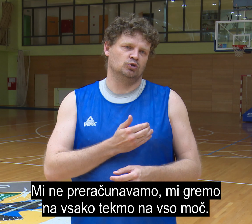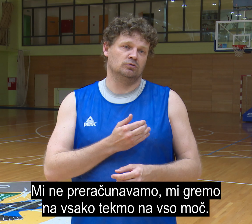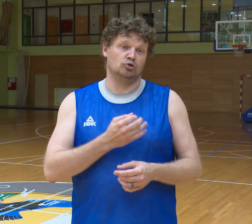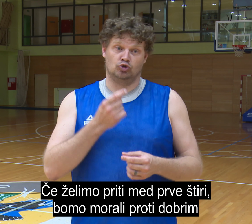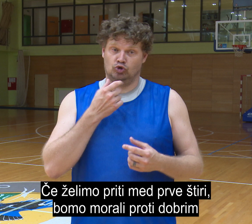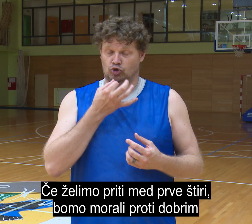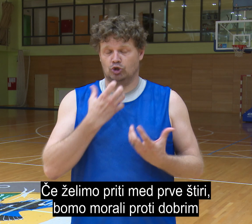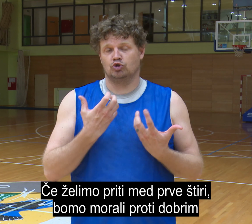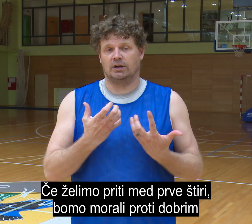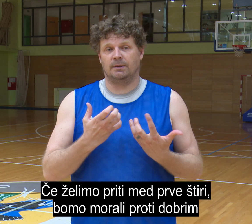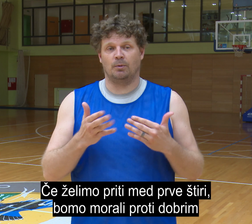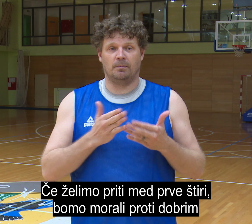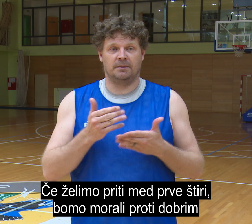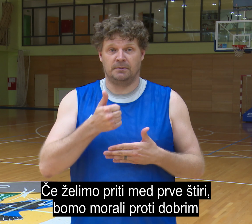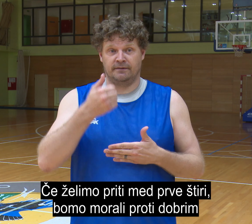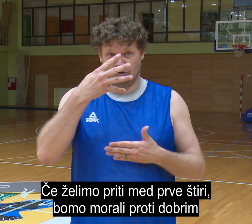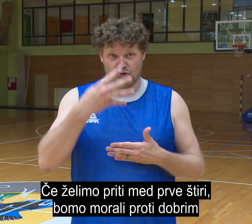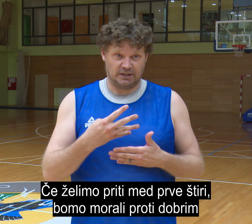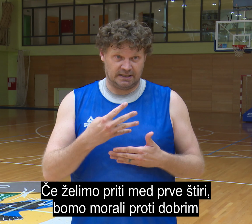Go get your DeLorean.